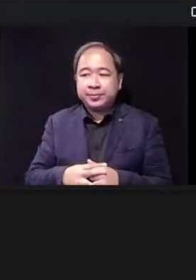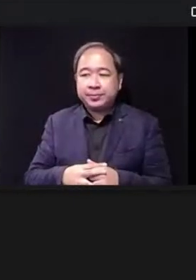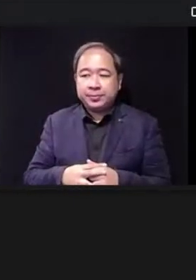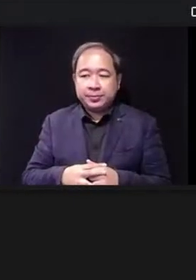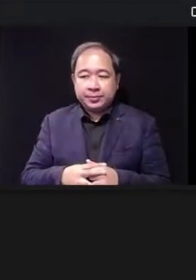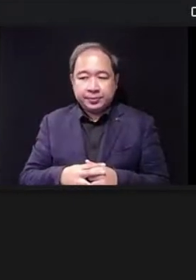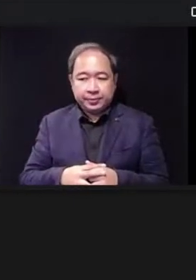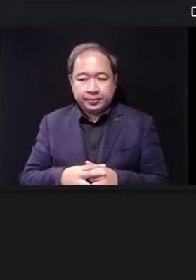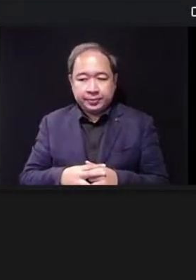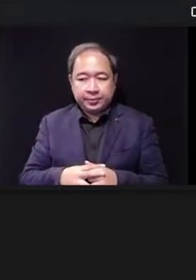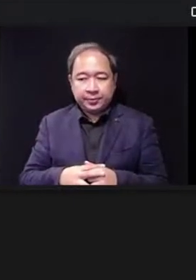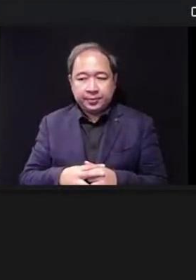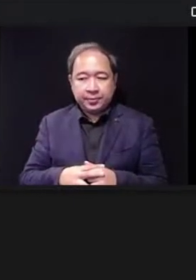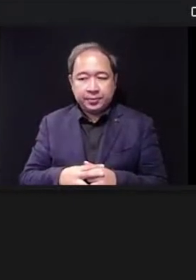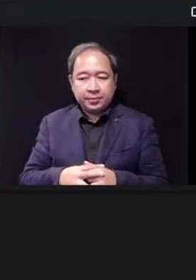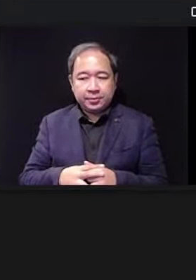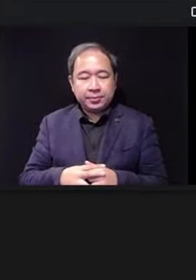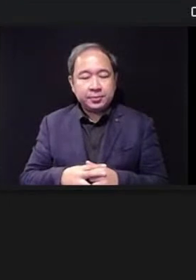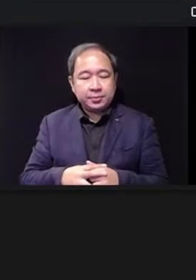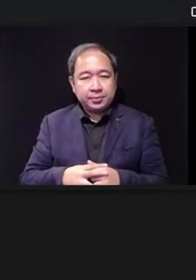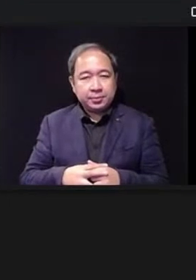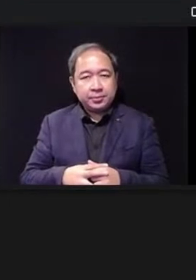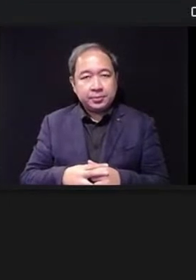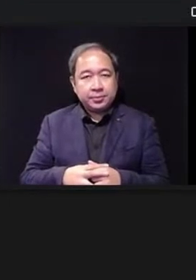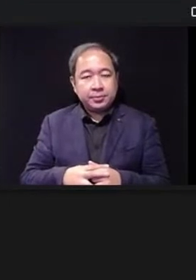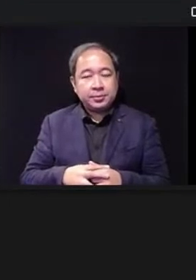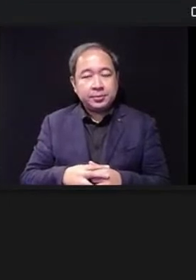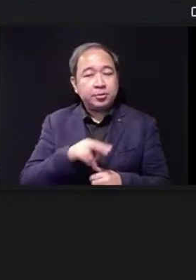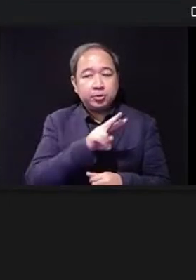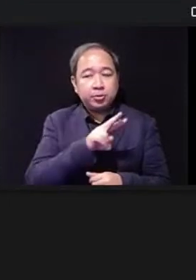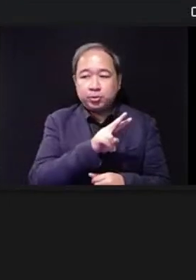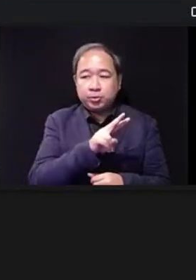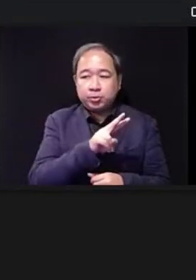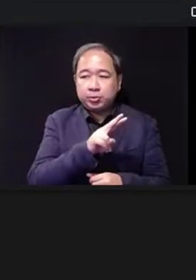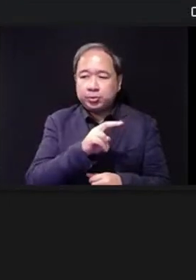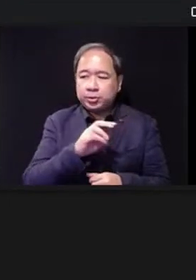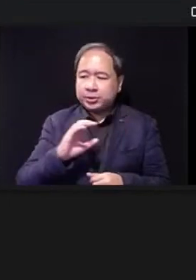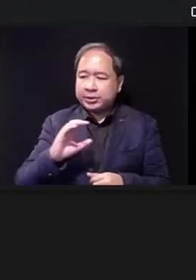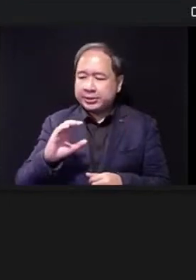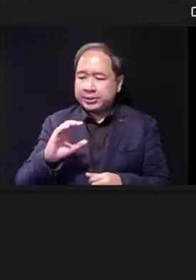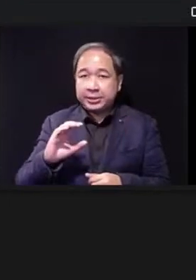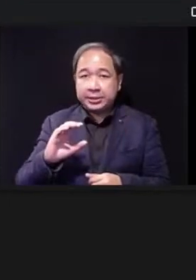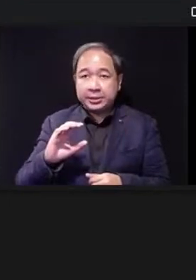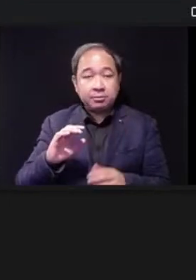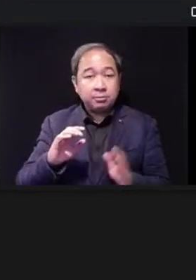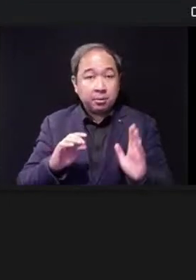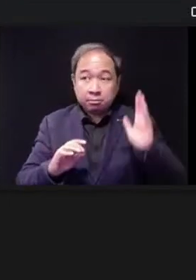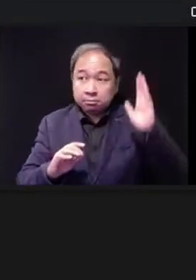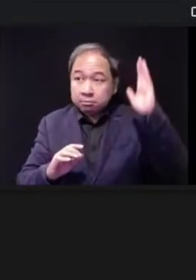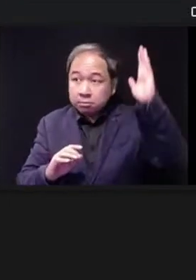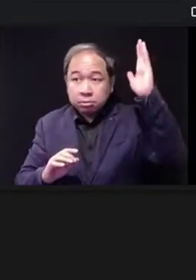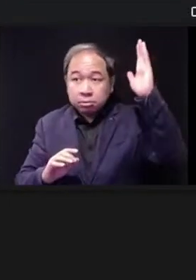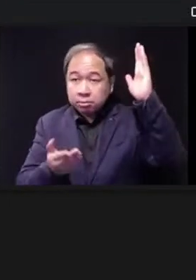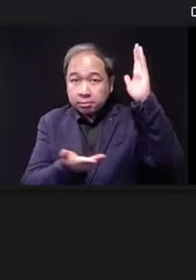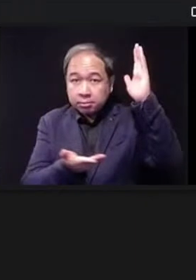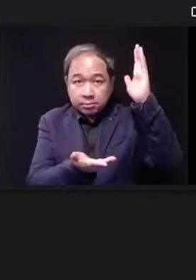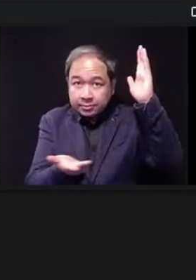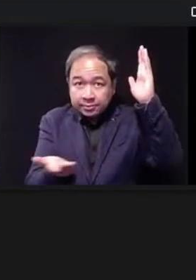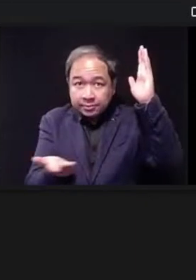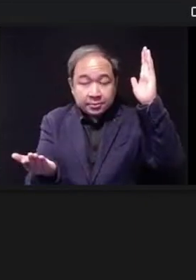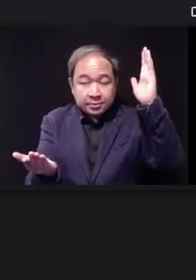So this is 2C, no flags raised, no